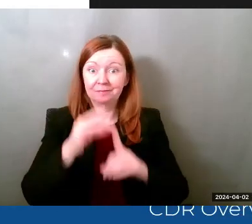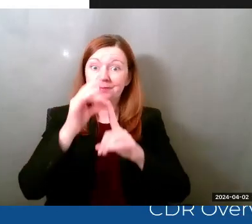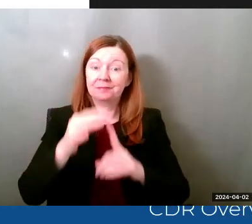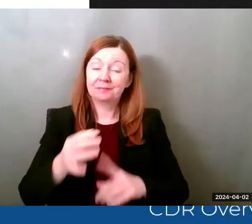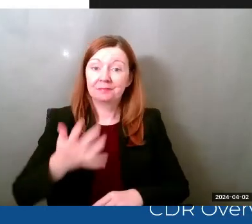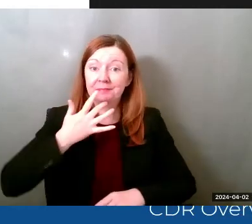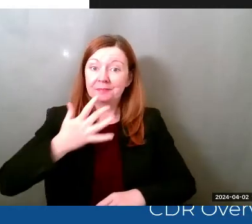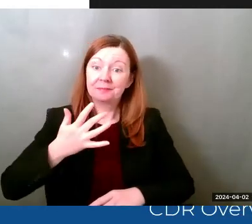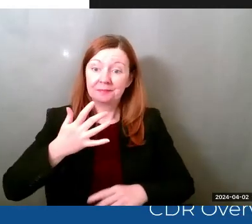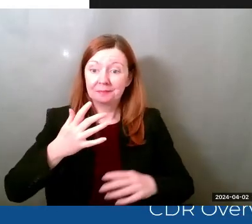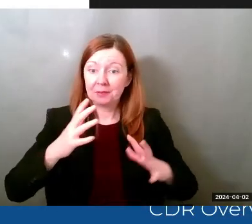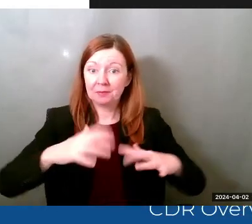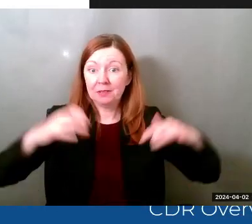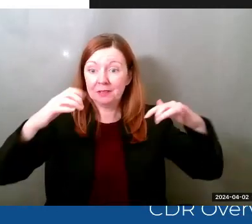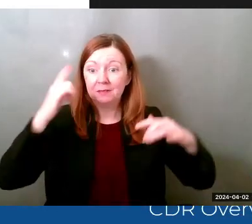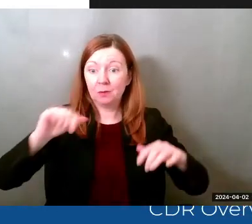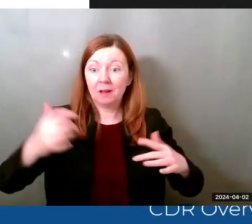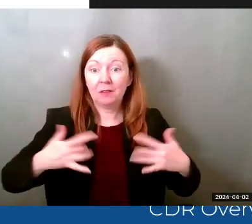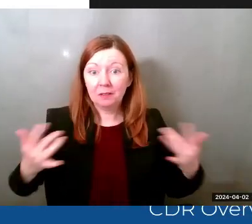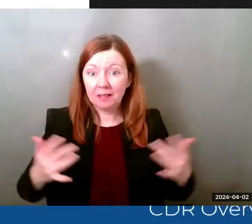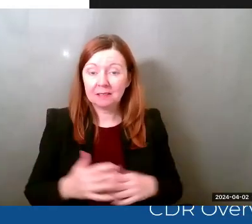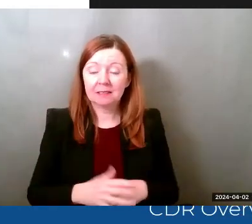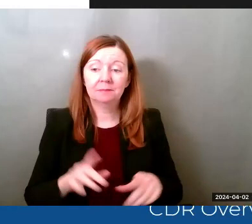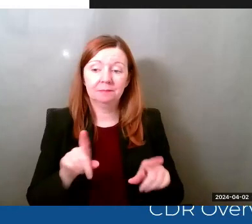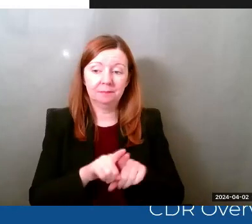other events? Also,